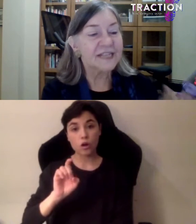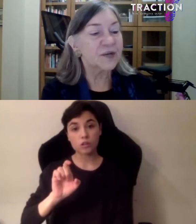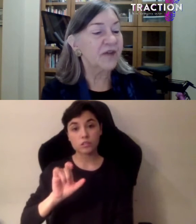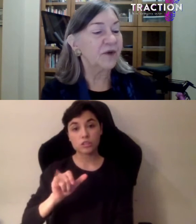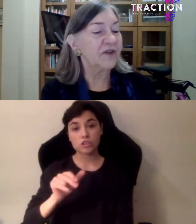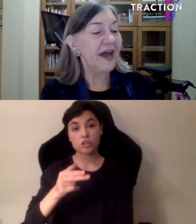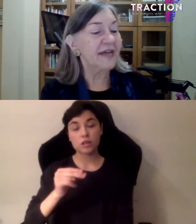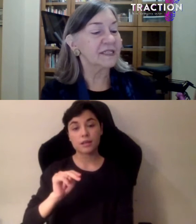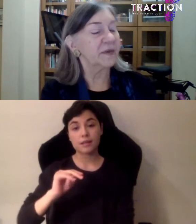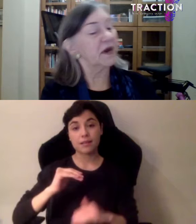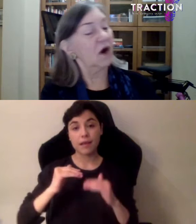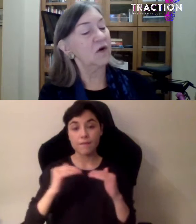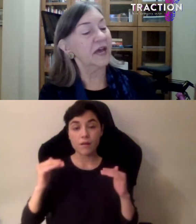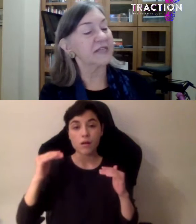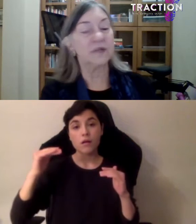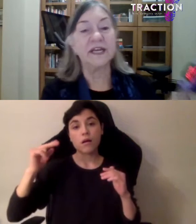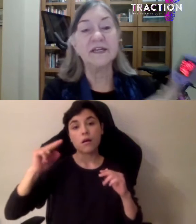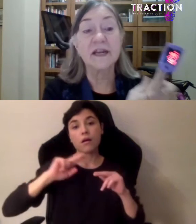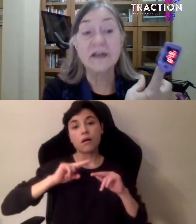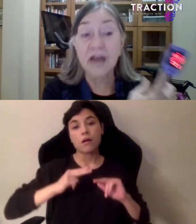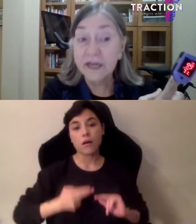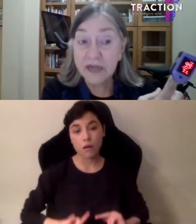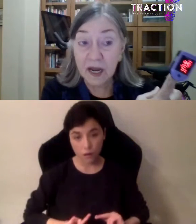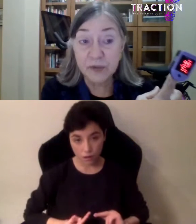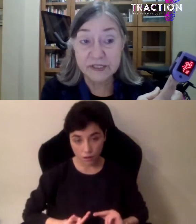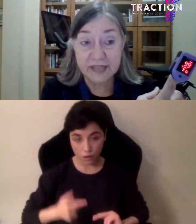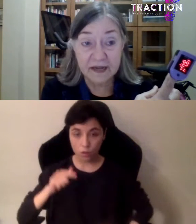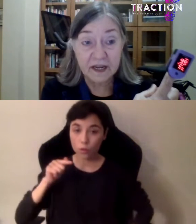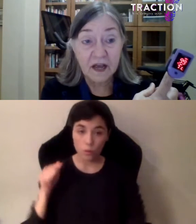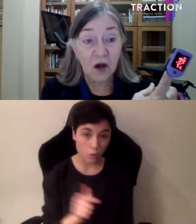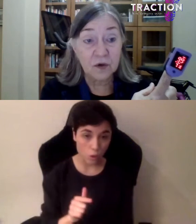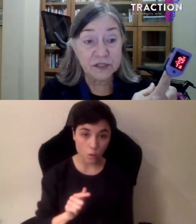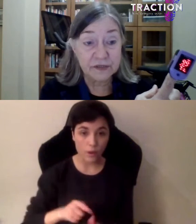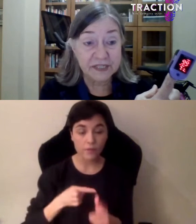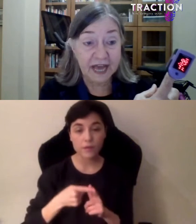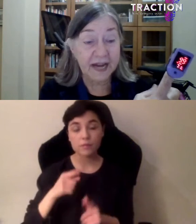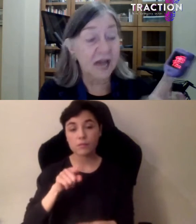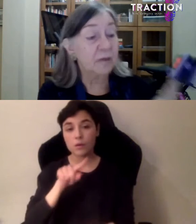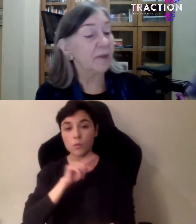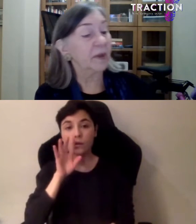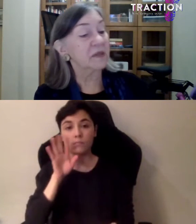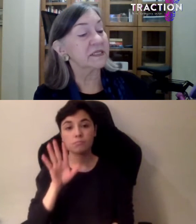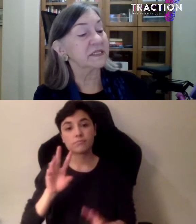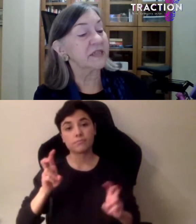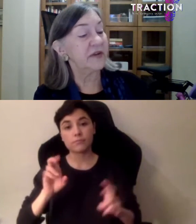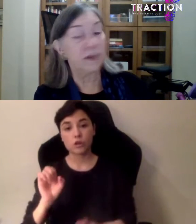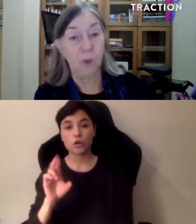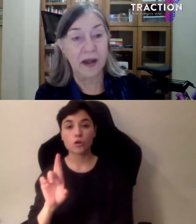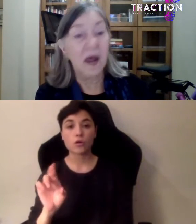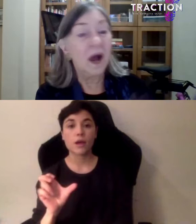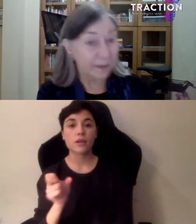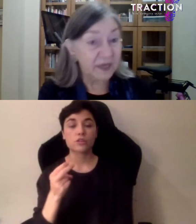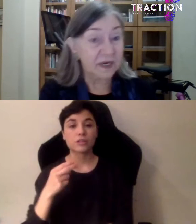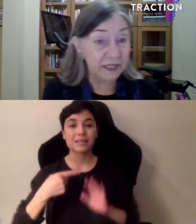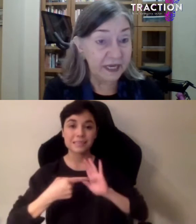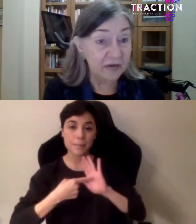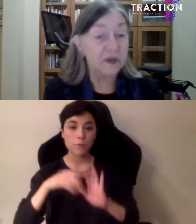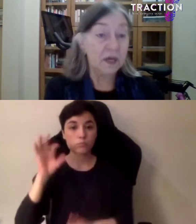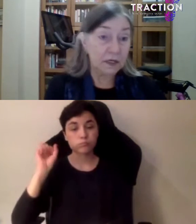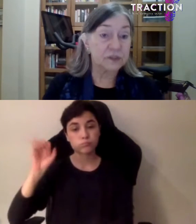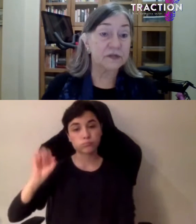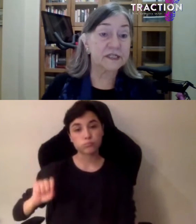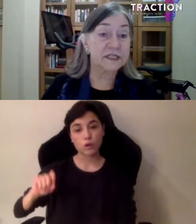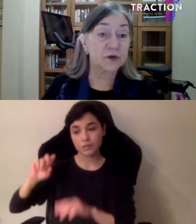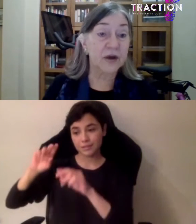okay? So if I had somebody, okay, so Linda's at a 99% O2 sat, and my pulse is 71, I'm going to